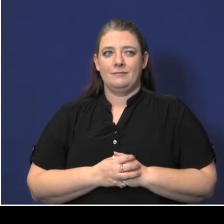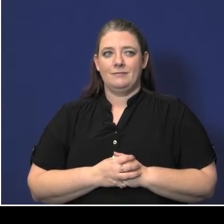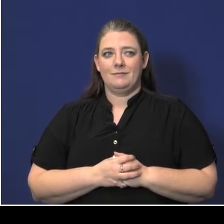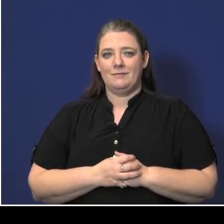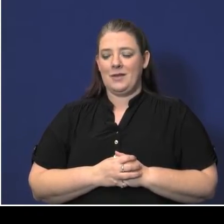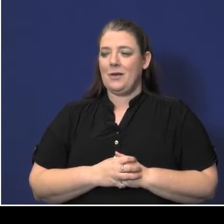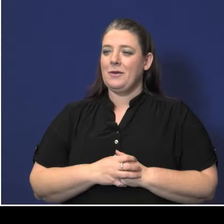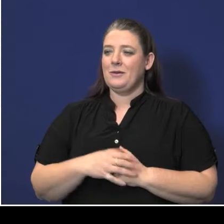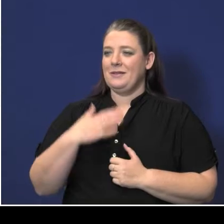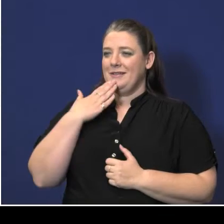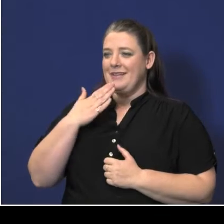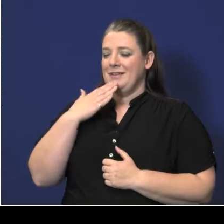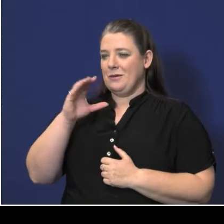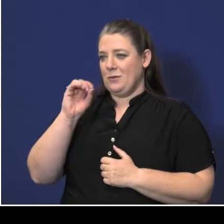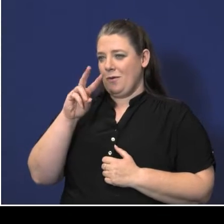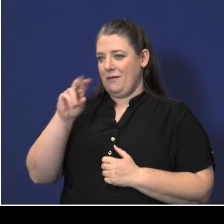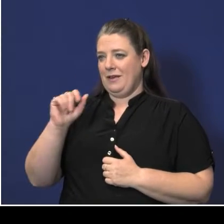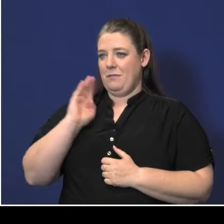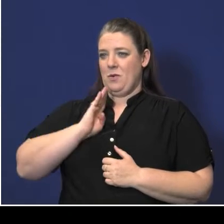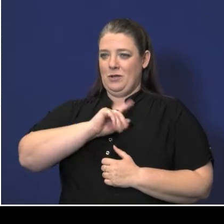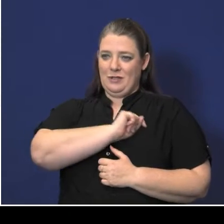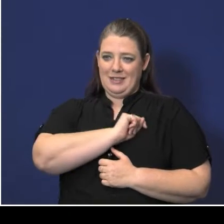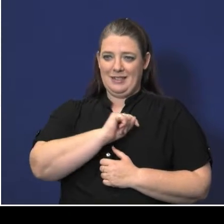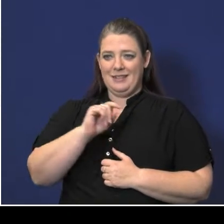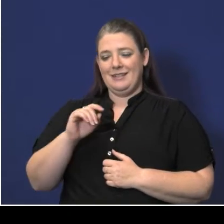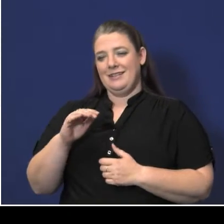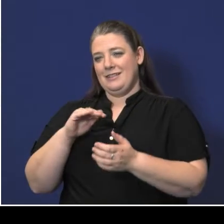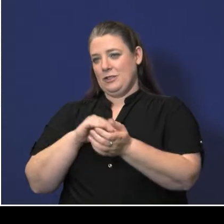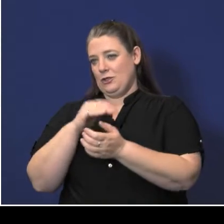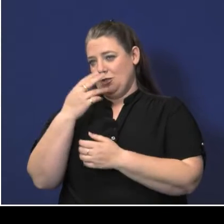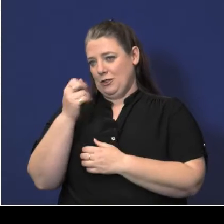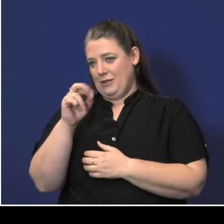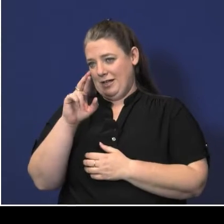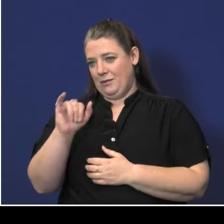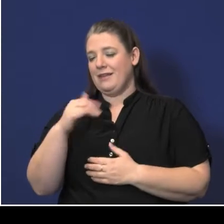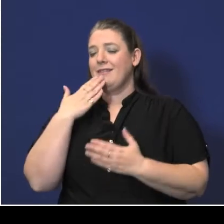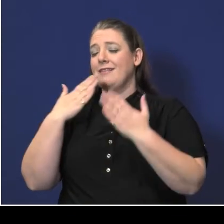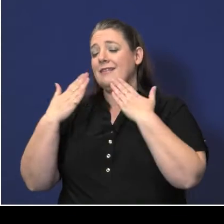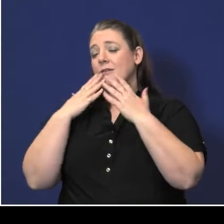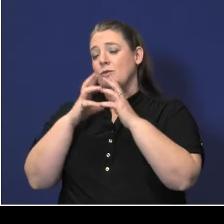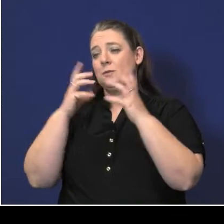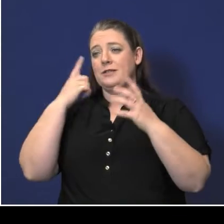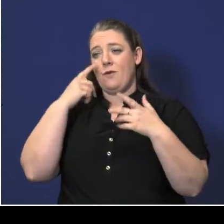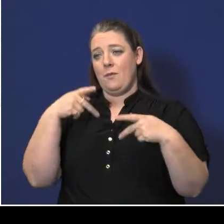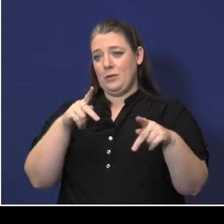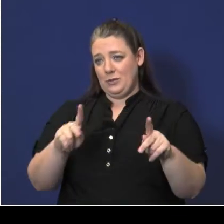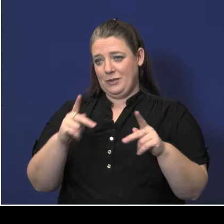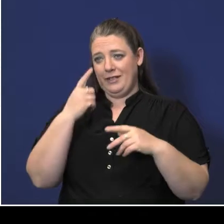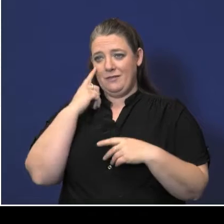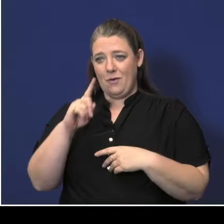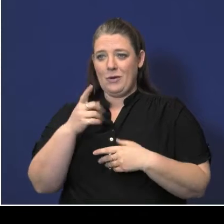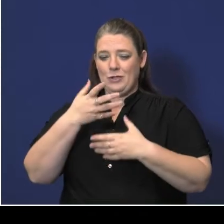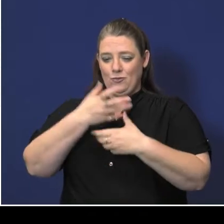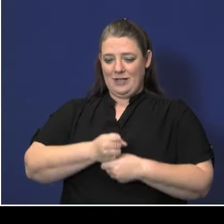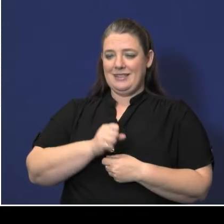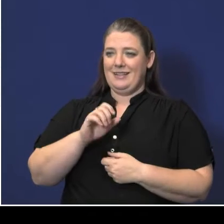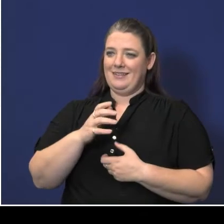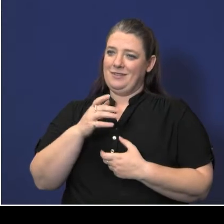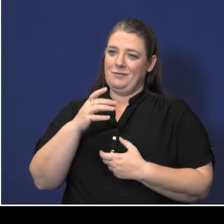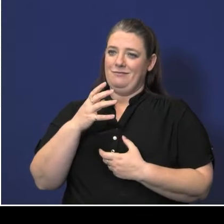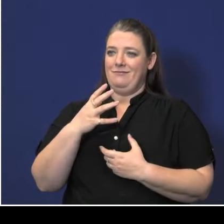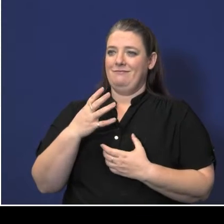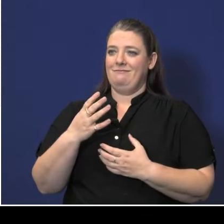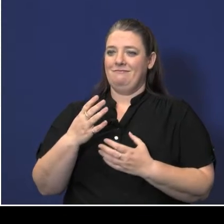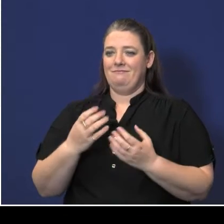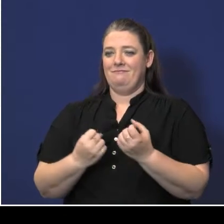Mr. Covey, Board of Trustees, Dr. Henry, I thank you very much for this opportunity, for the trust and confidence you have put in me